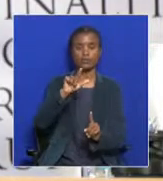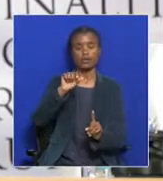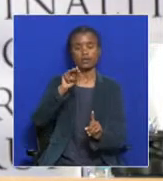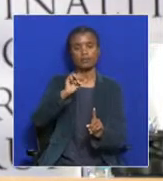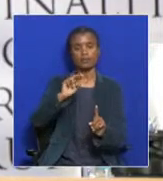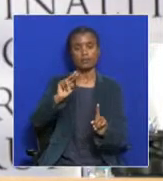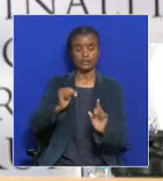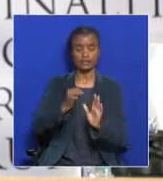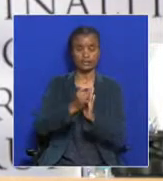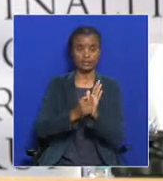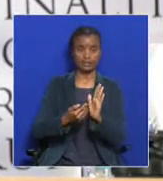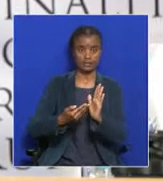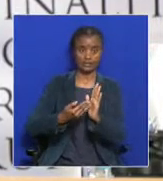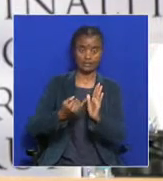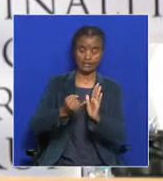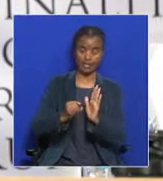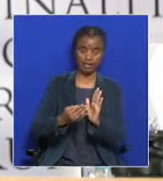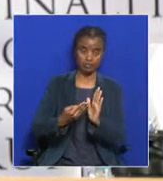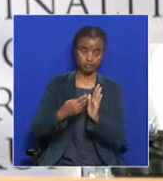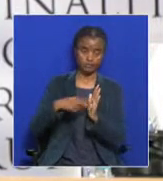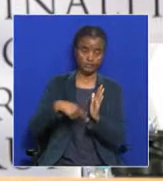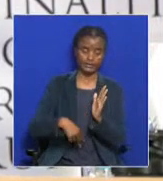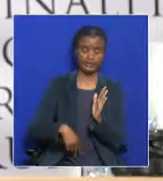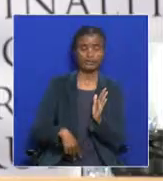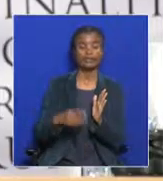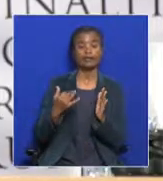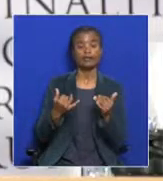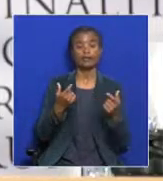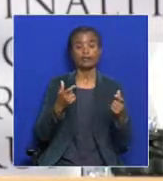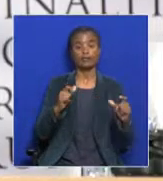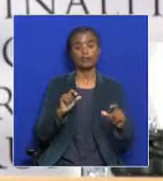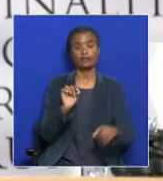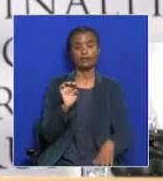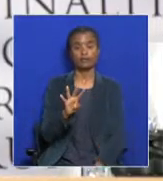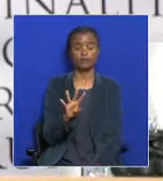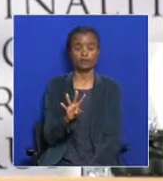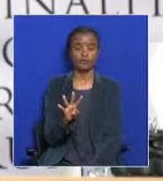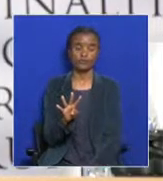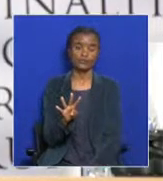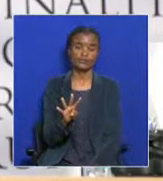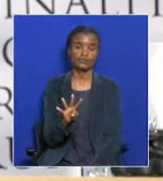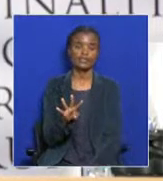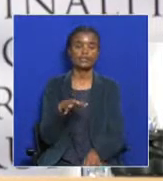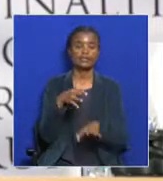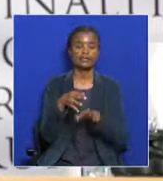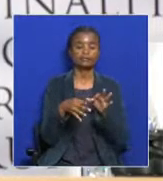Now, paragraph 4 lists